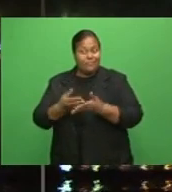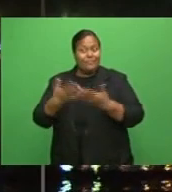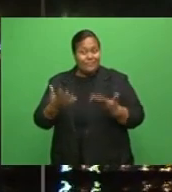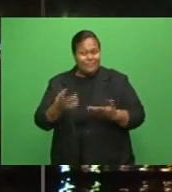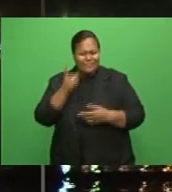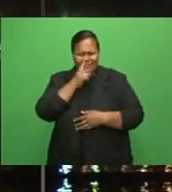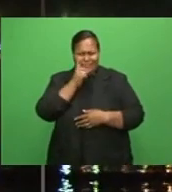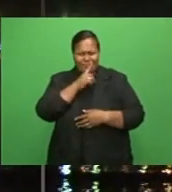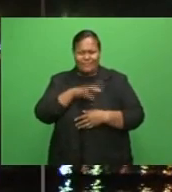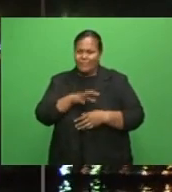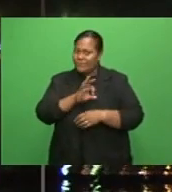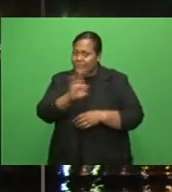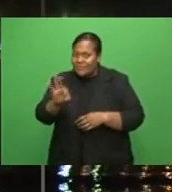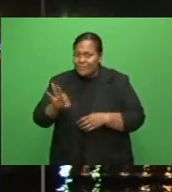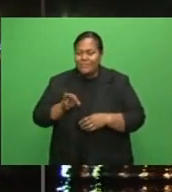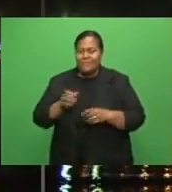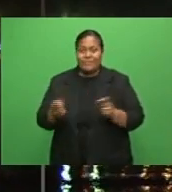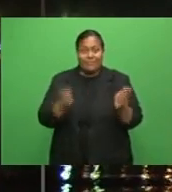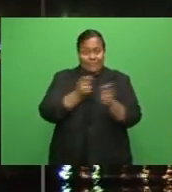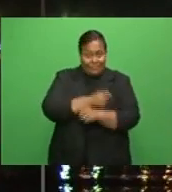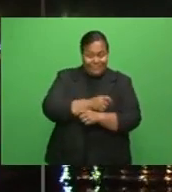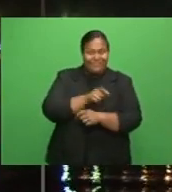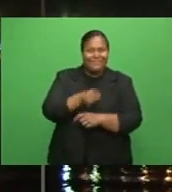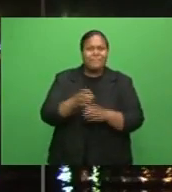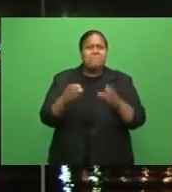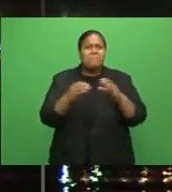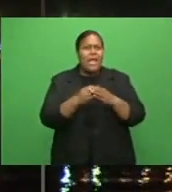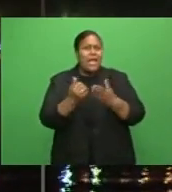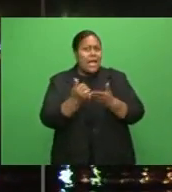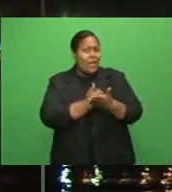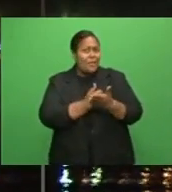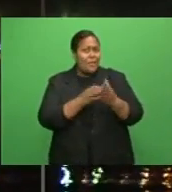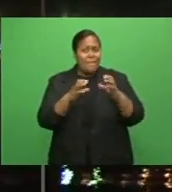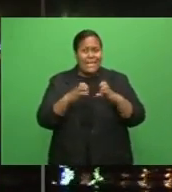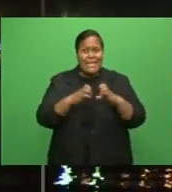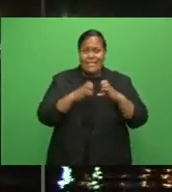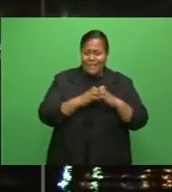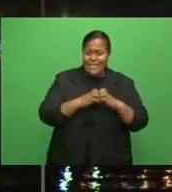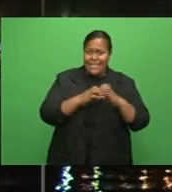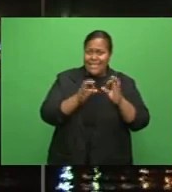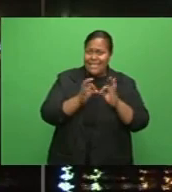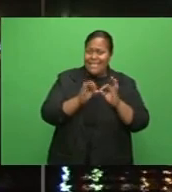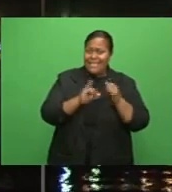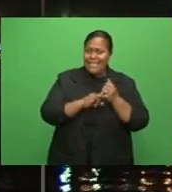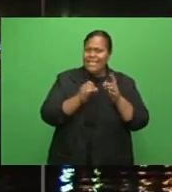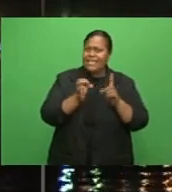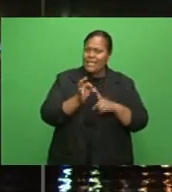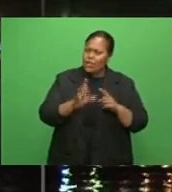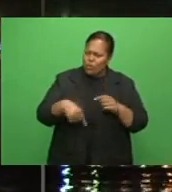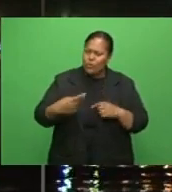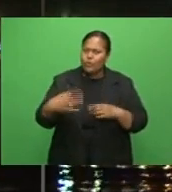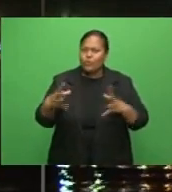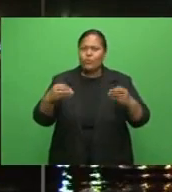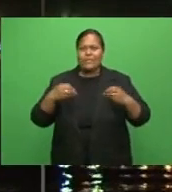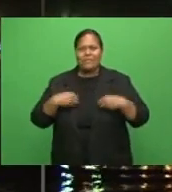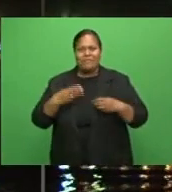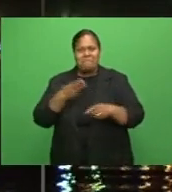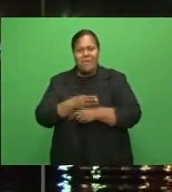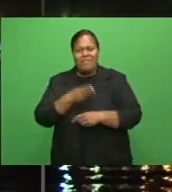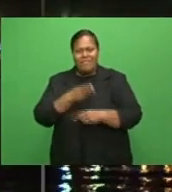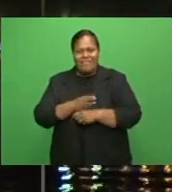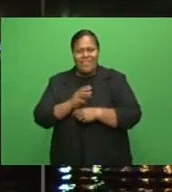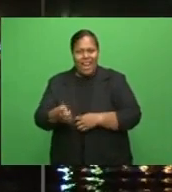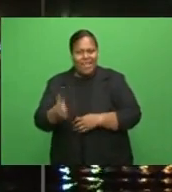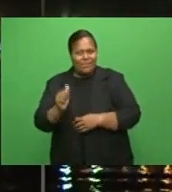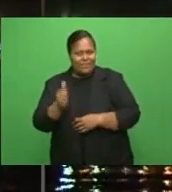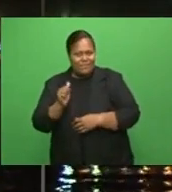not changed their bank accounts to BSP will continue to receive their monthly allowances. This comes after the Westpac Bank withdrew from